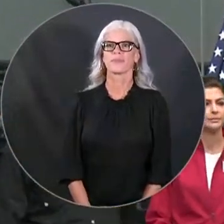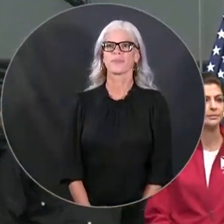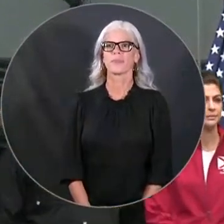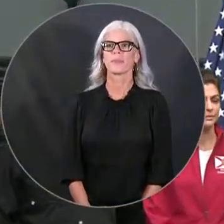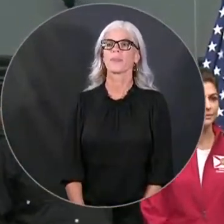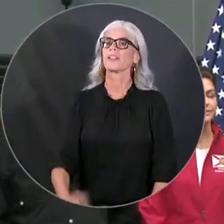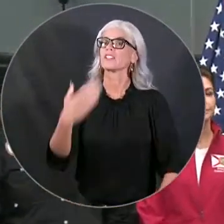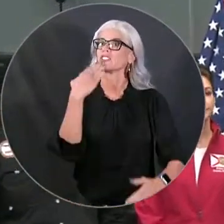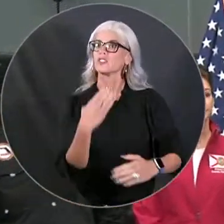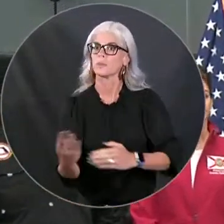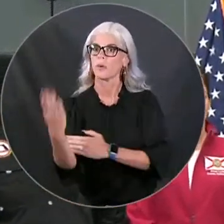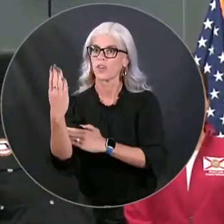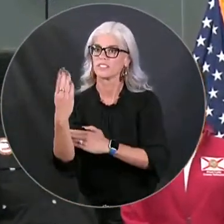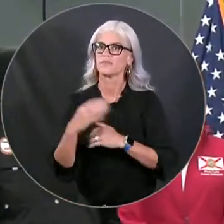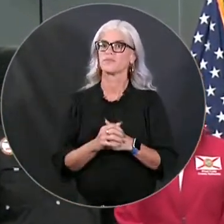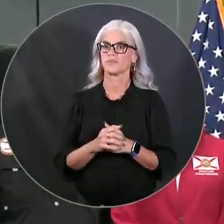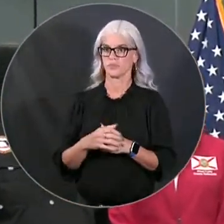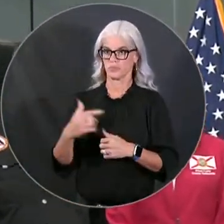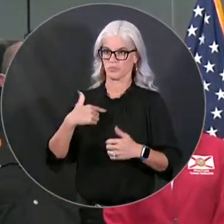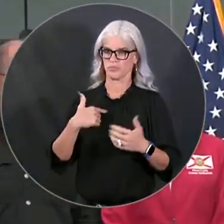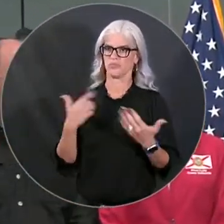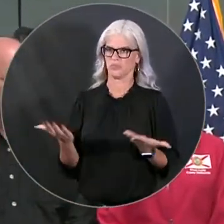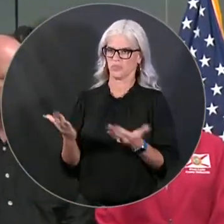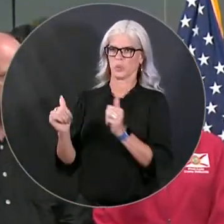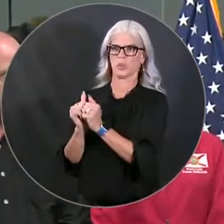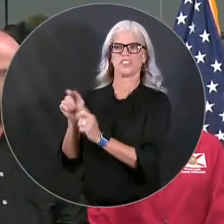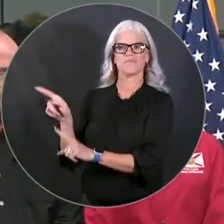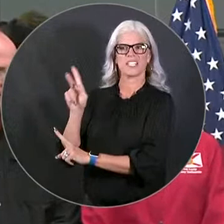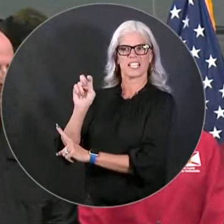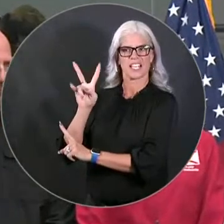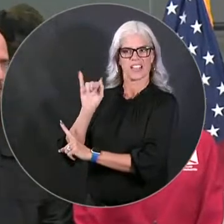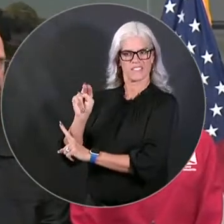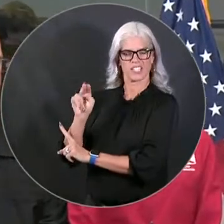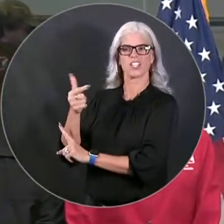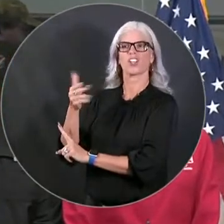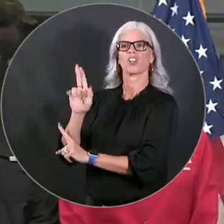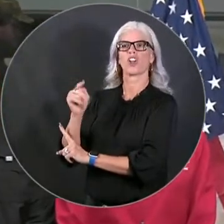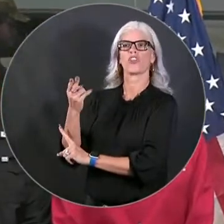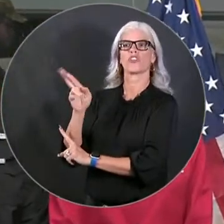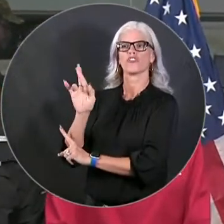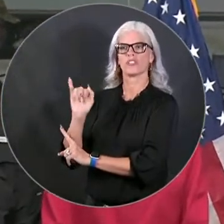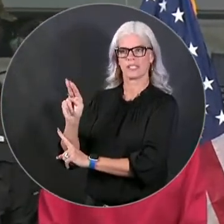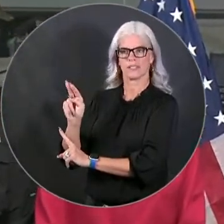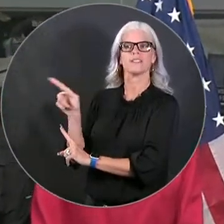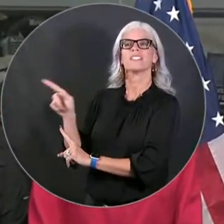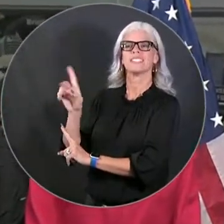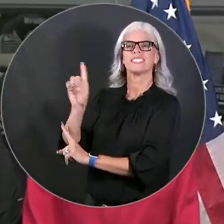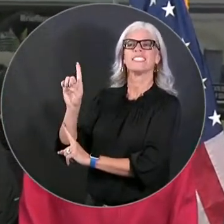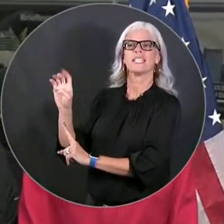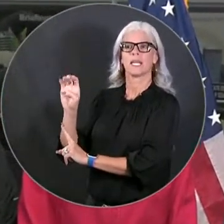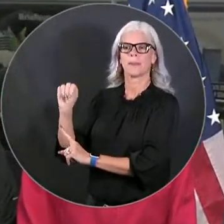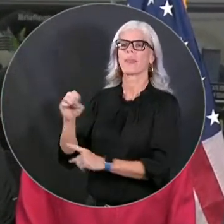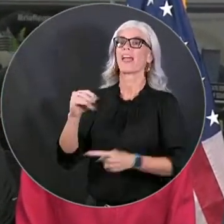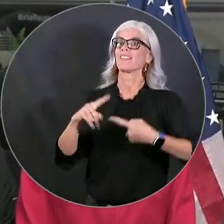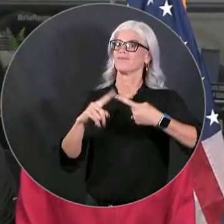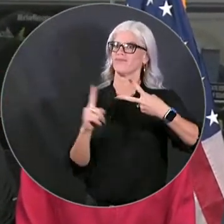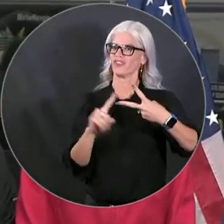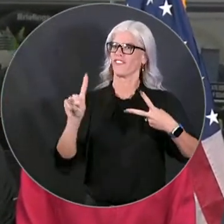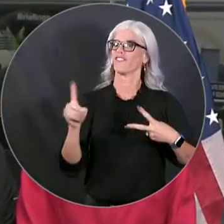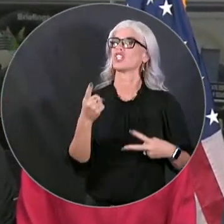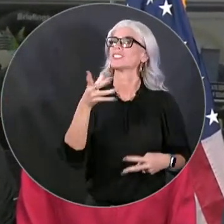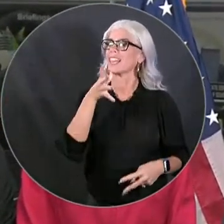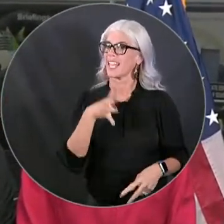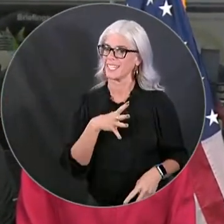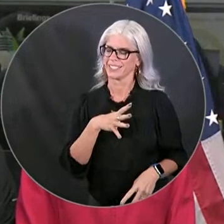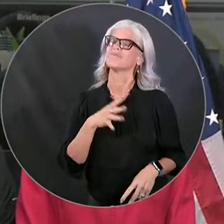Good morning. I'm here joined with Kevin Guthrie, our DEM manager, First Lady, and my wonderful wife, Casey DeSantis, General Jim Eifert, Gracia